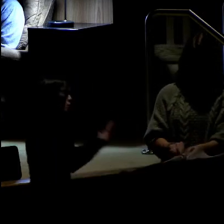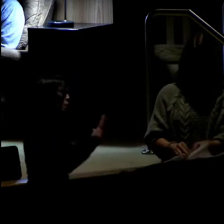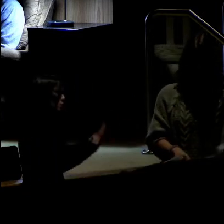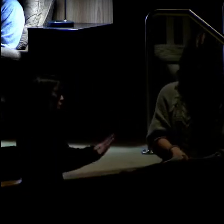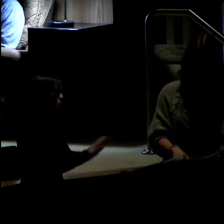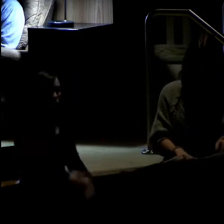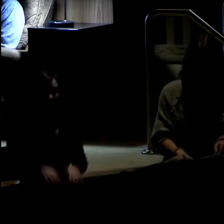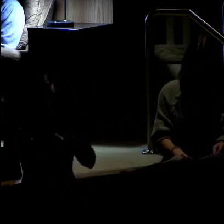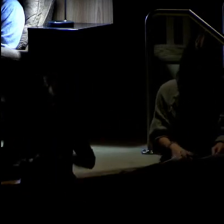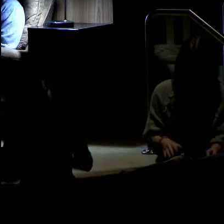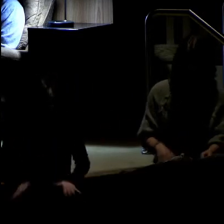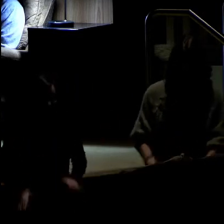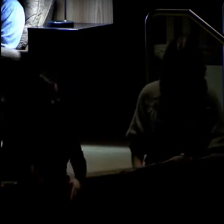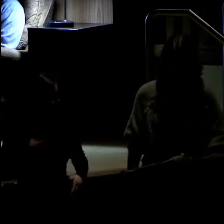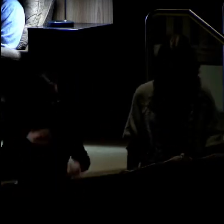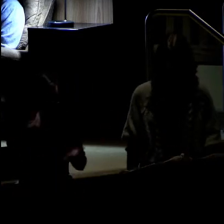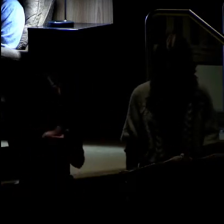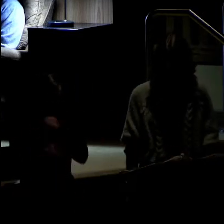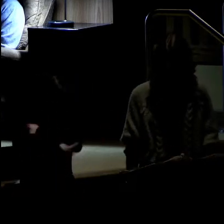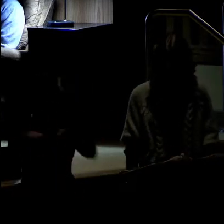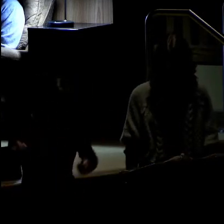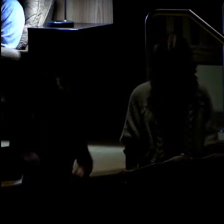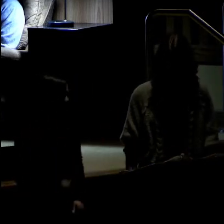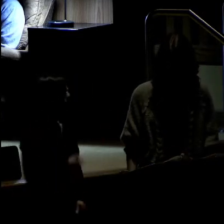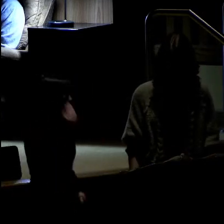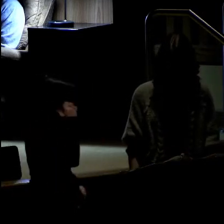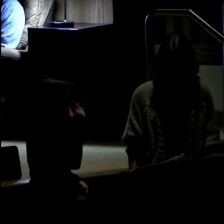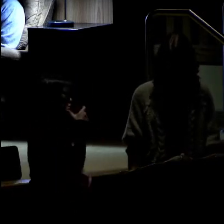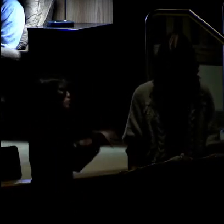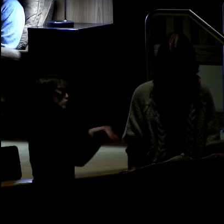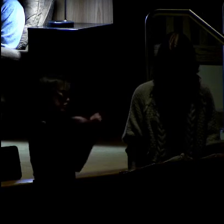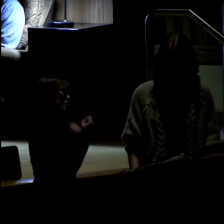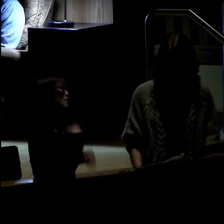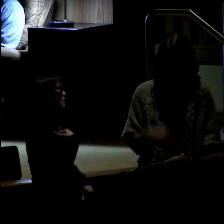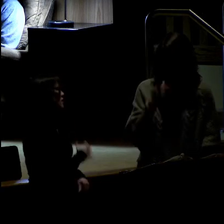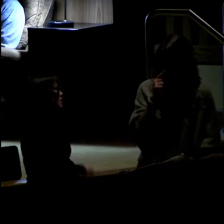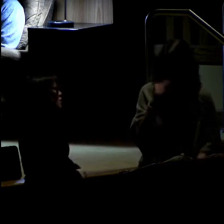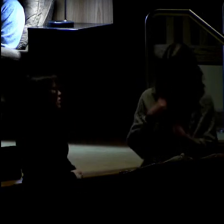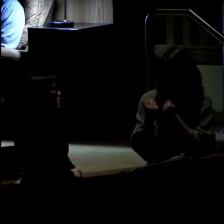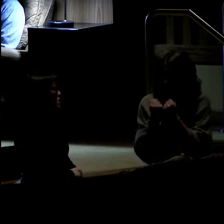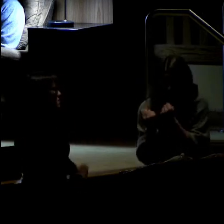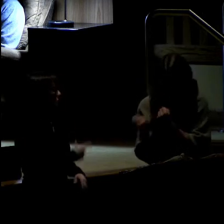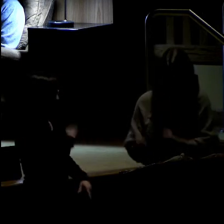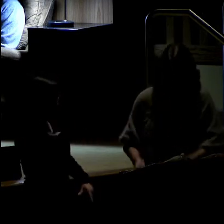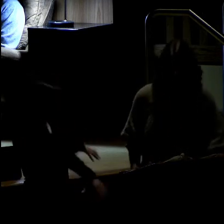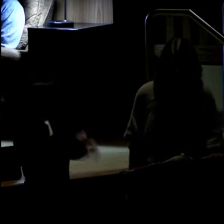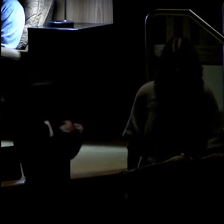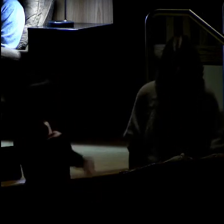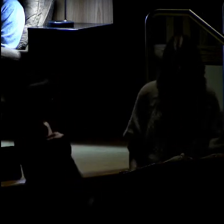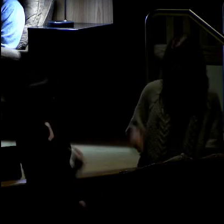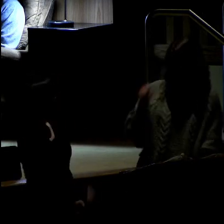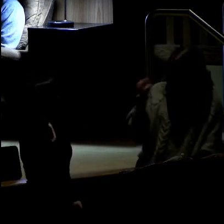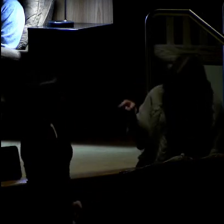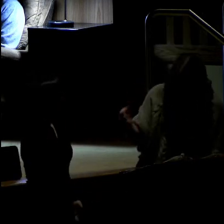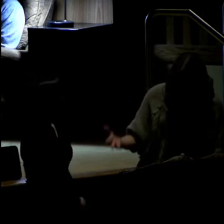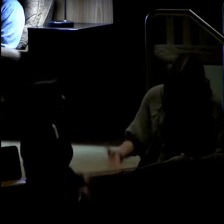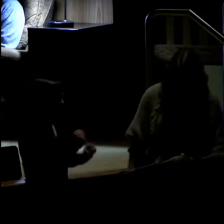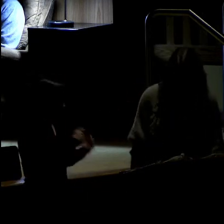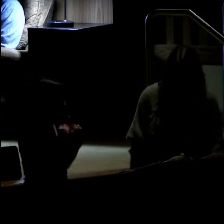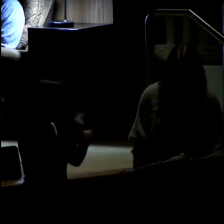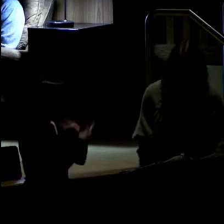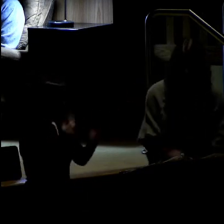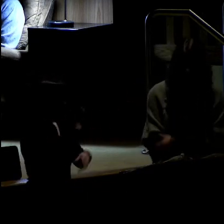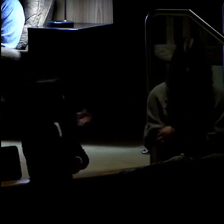Settle down? But we've been robbed. I know who took the money. Who? Let me at him. I took it. You? Yes, I stopped by the bank